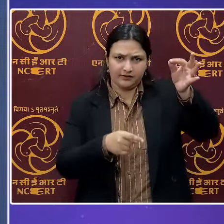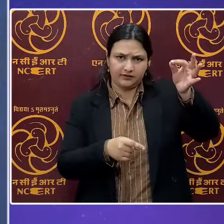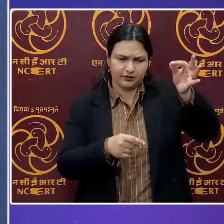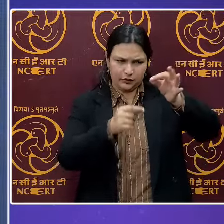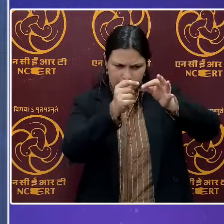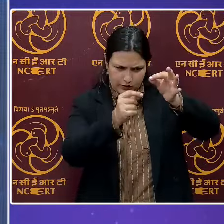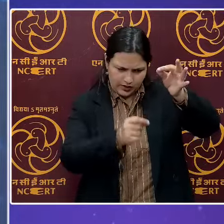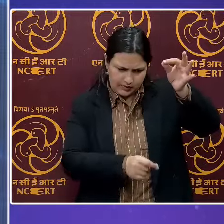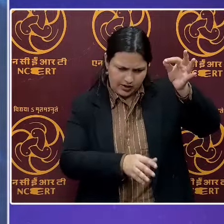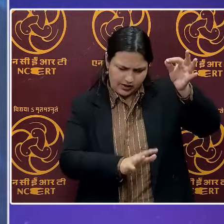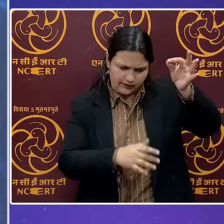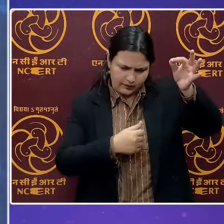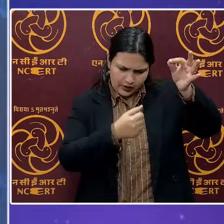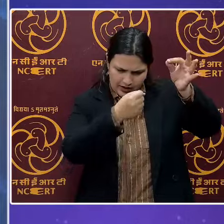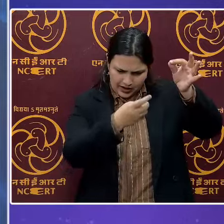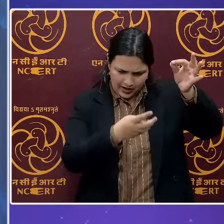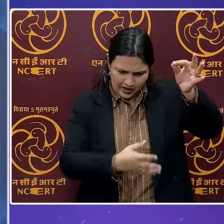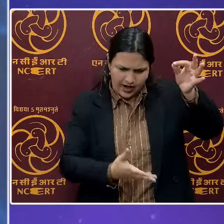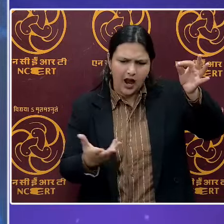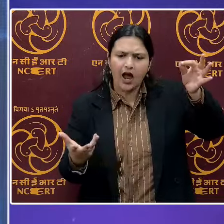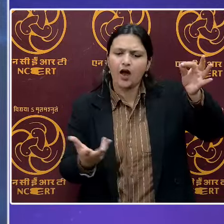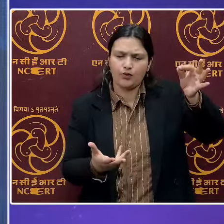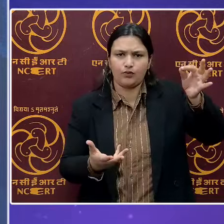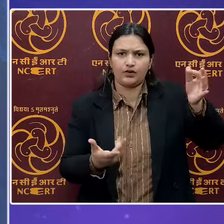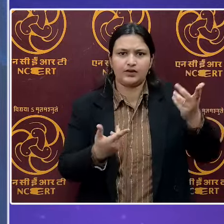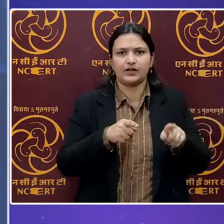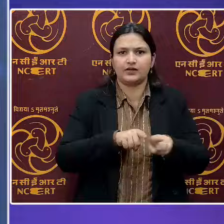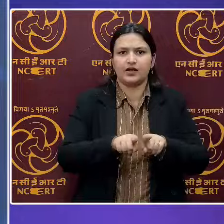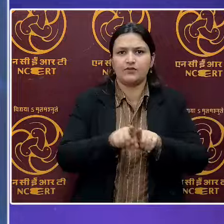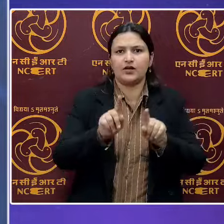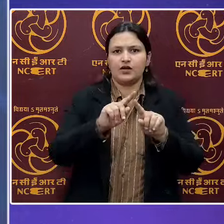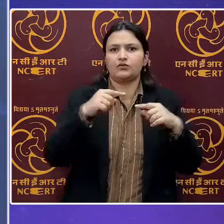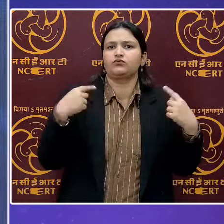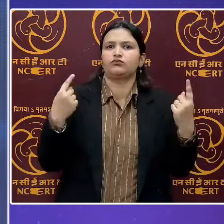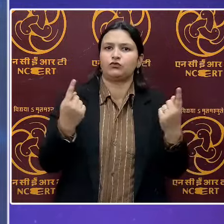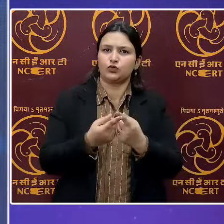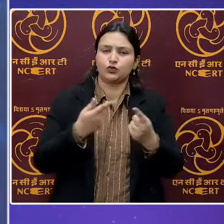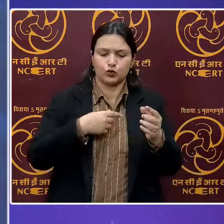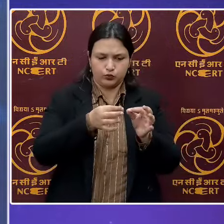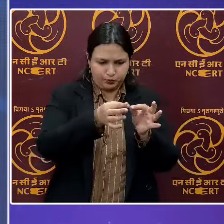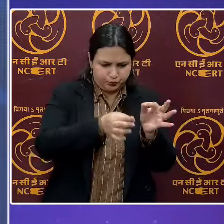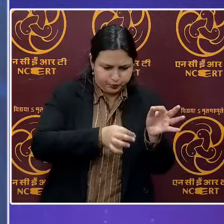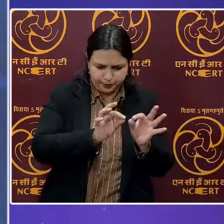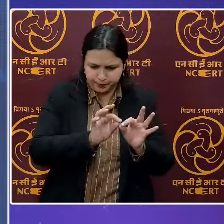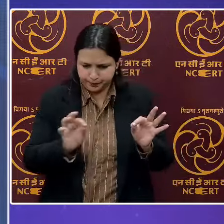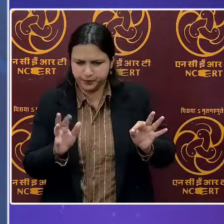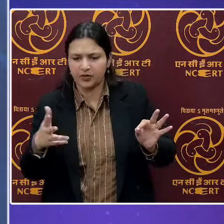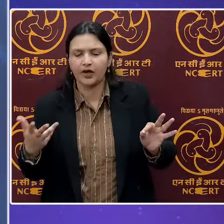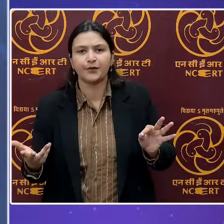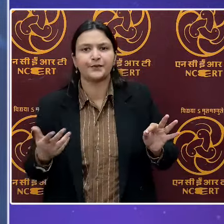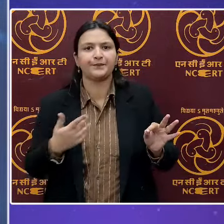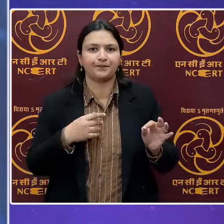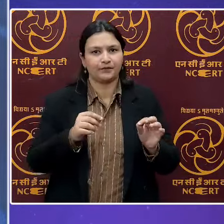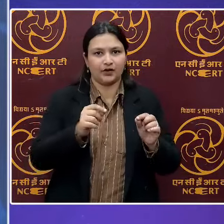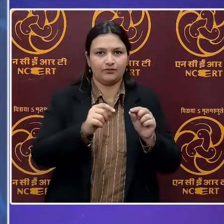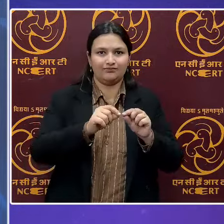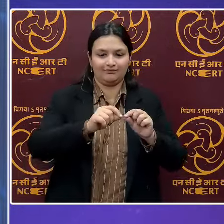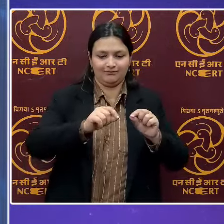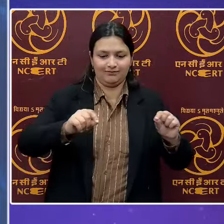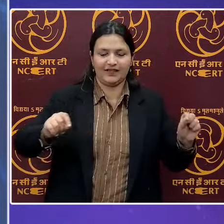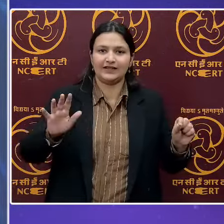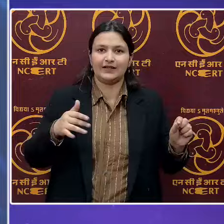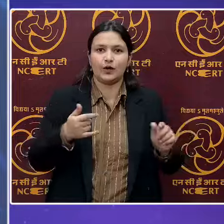compare it with something. Suppose you want to measure the length of a room. How do you measure the length of a room? You take something, say a meter